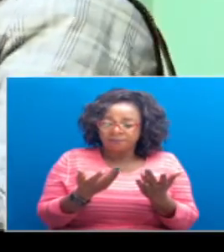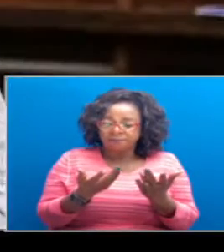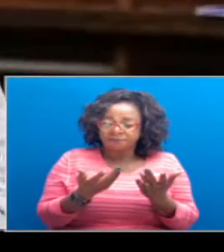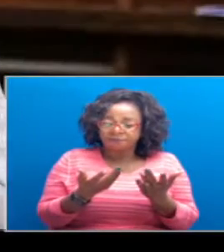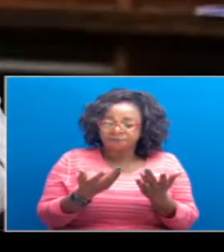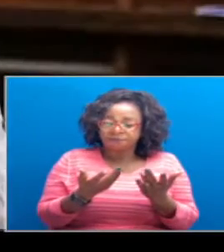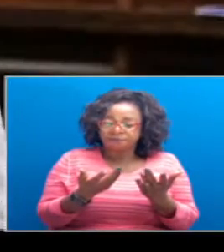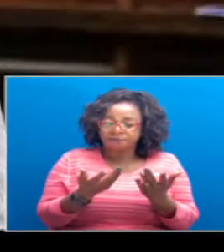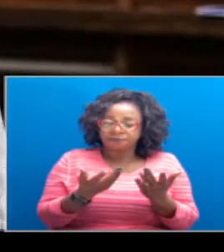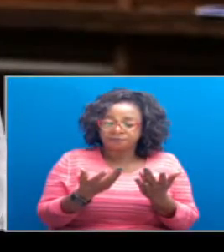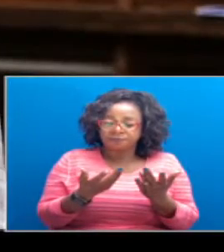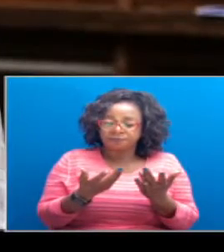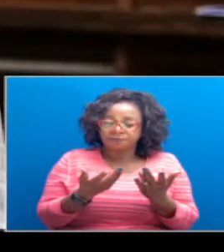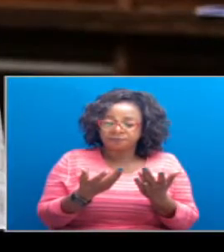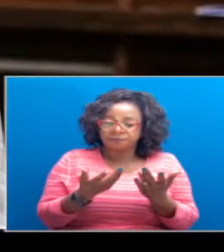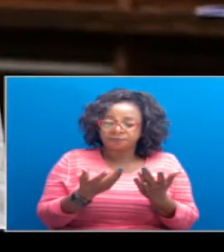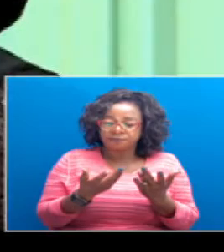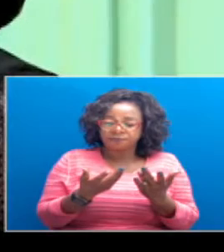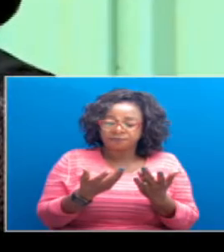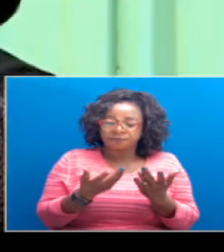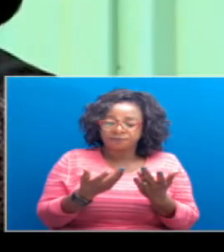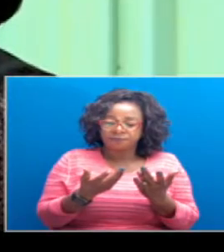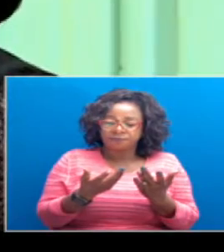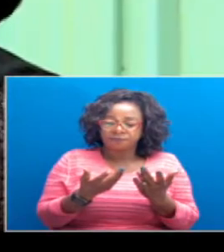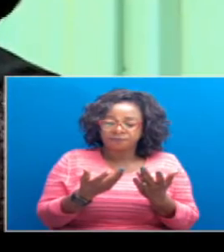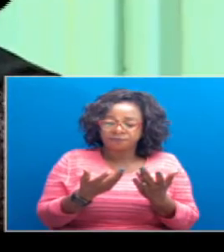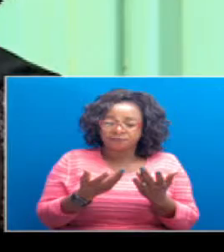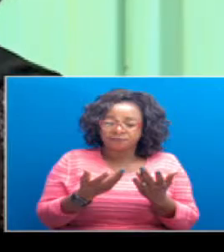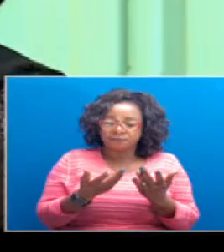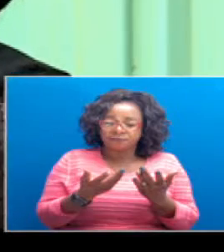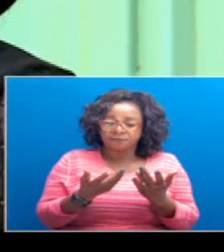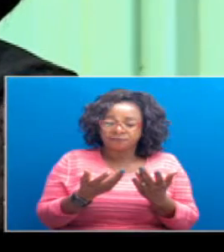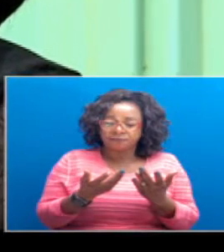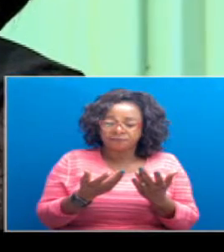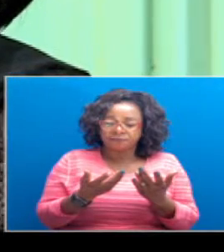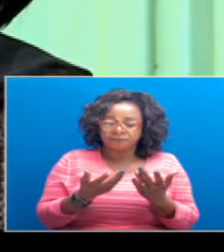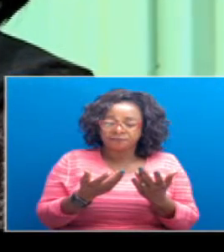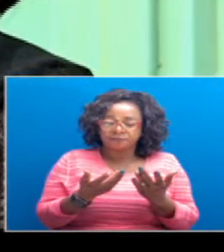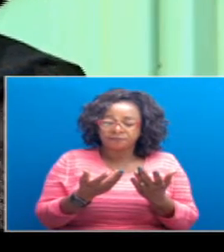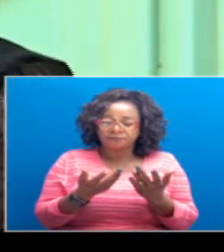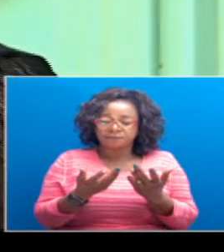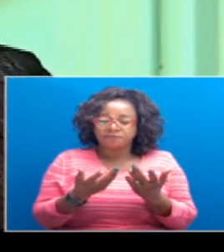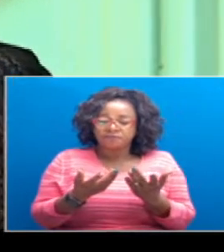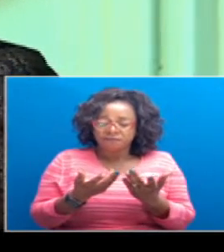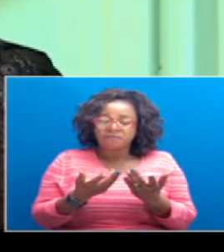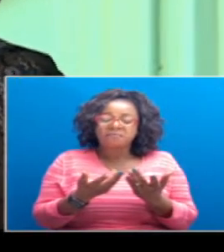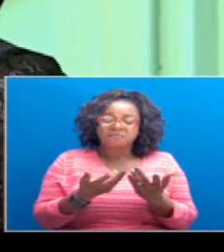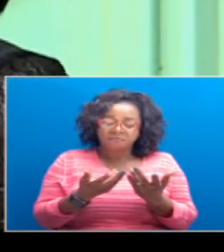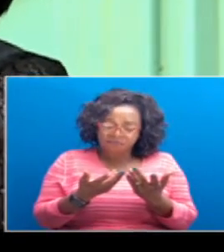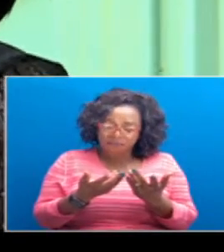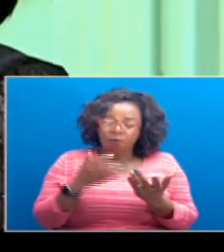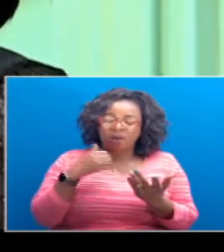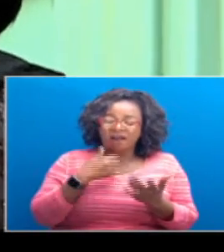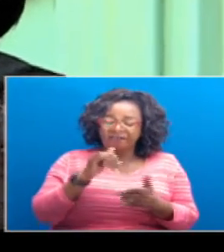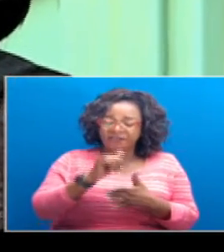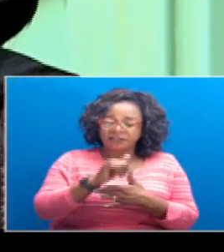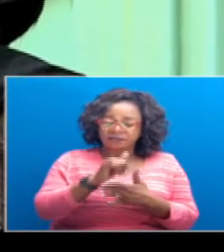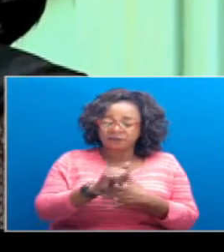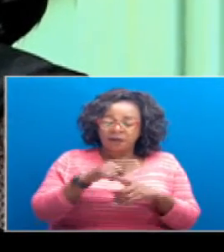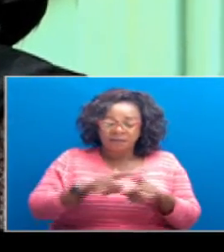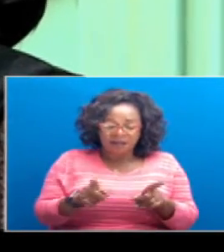get this medication at the health facility? Well, there's definitely been that lamenting.